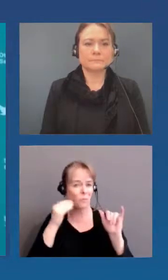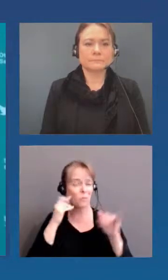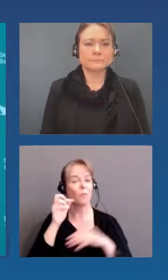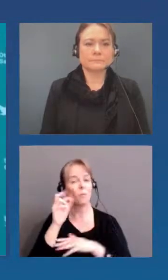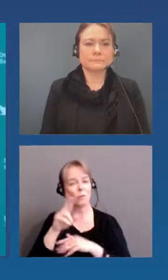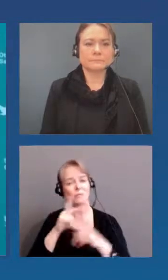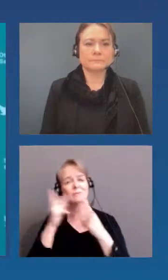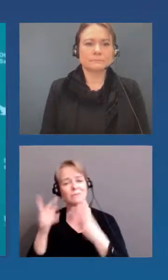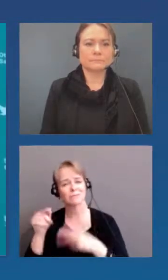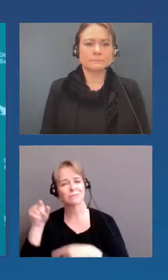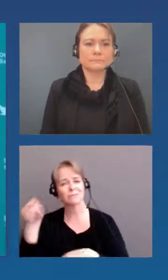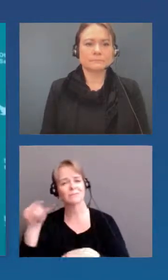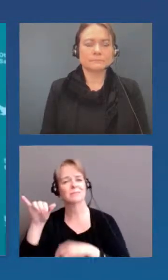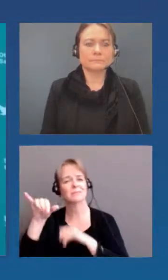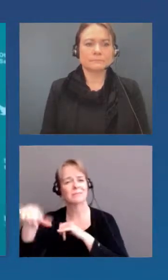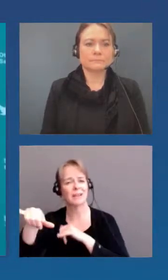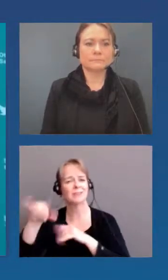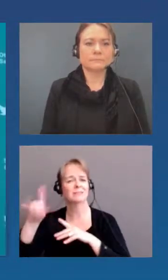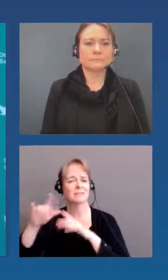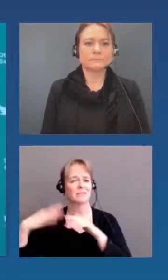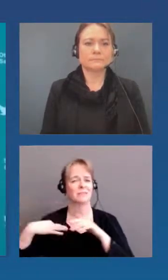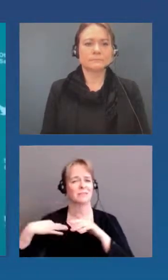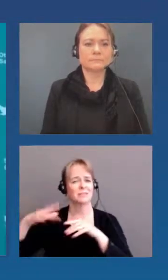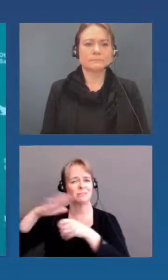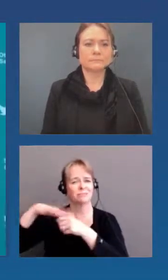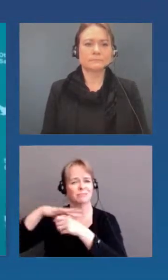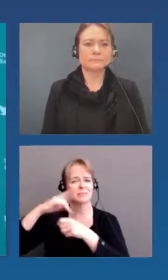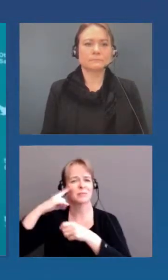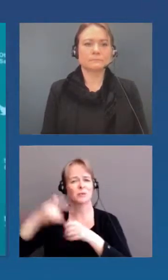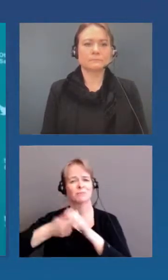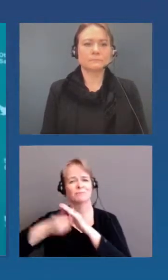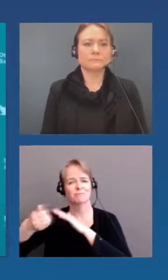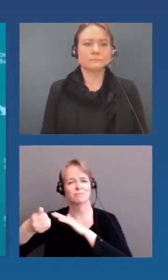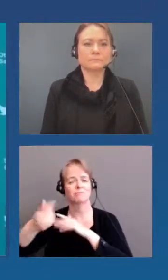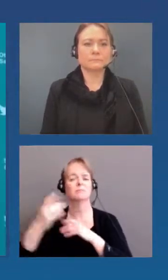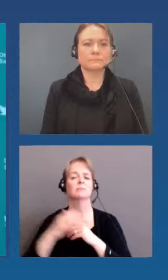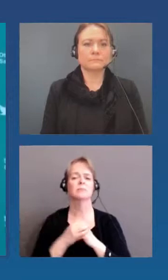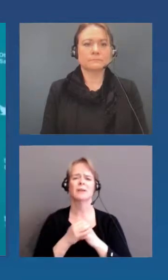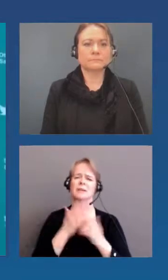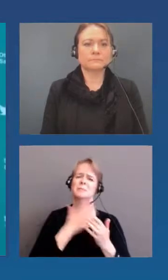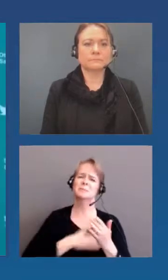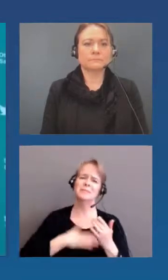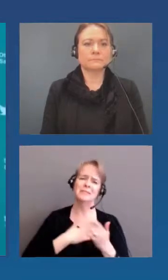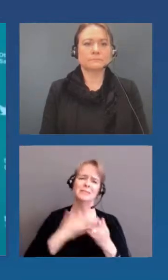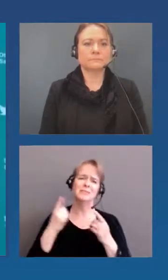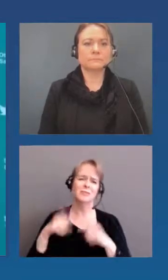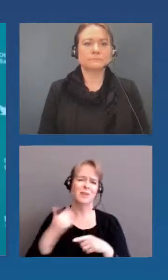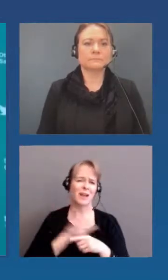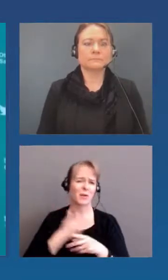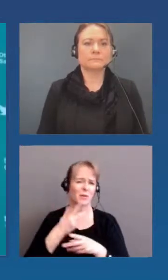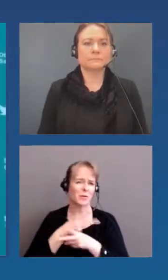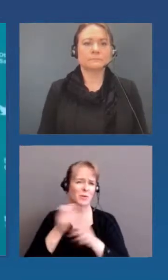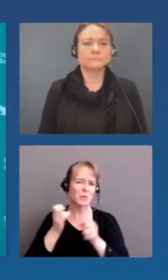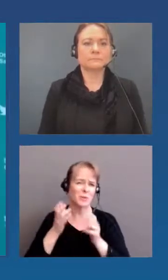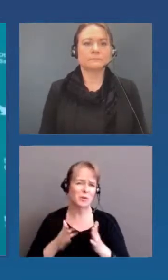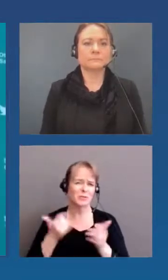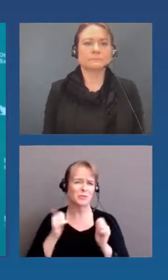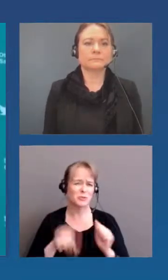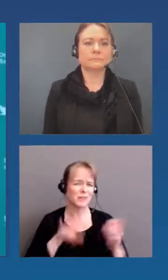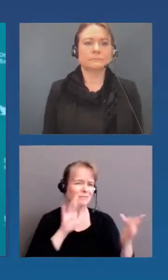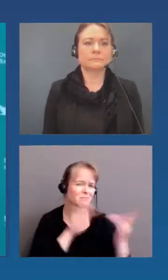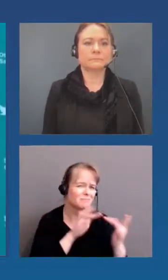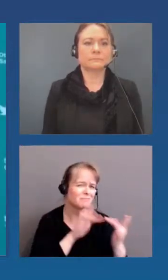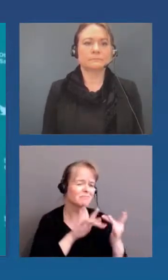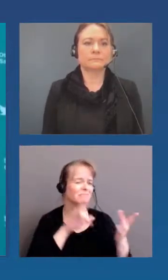self-isolation, please be kind to our case managers as they work hard to navigate each unique case and each contact